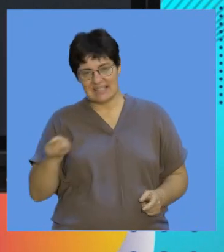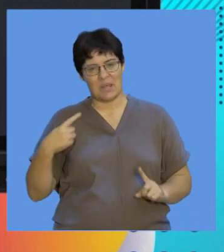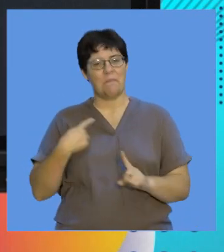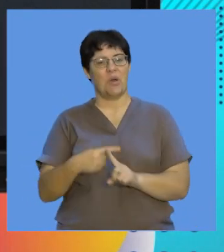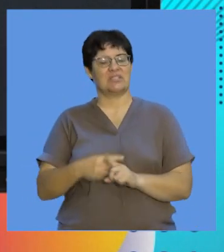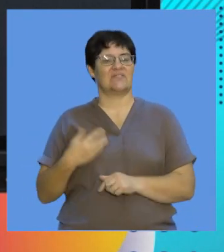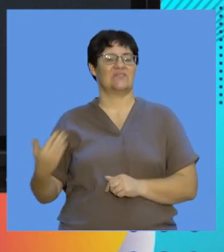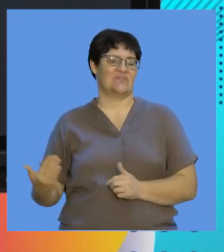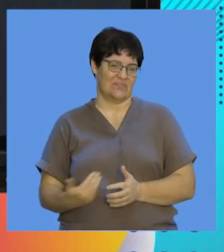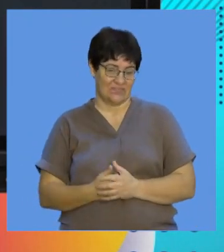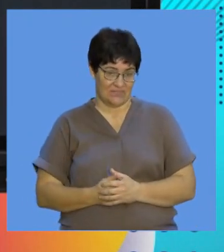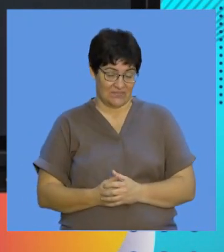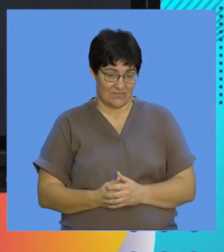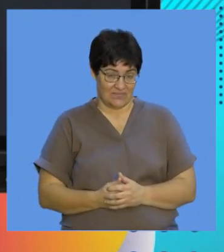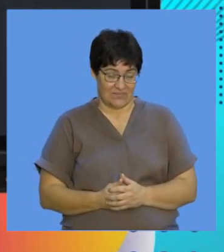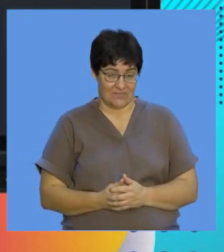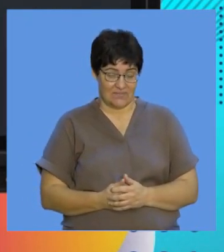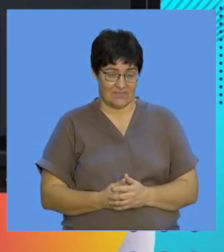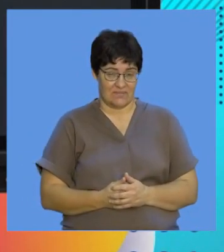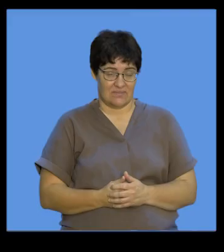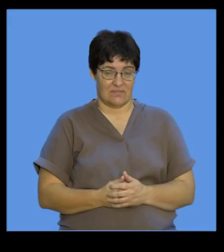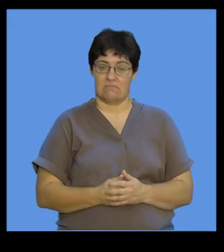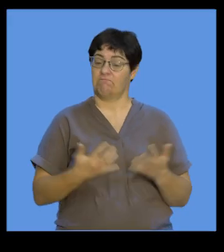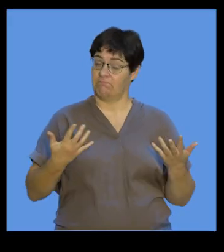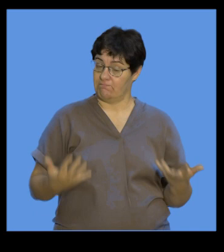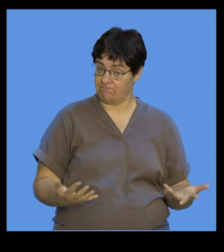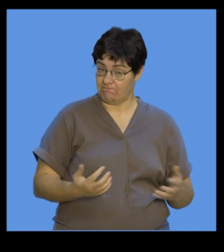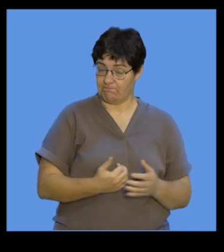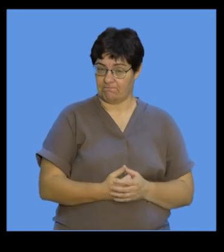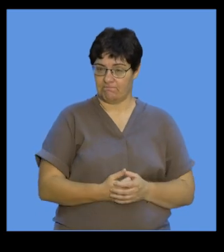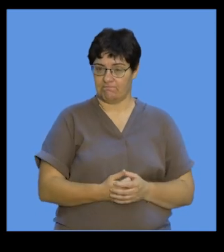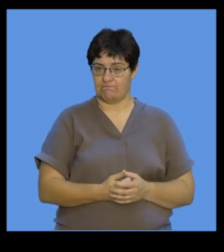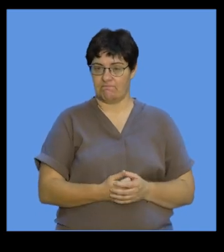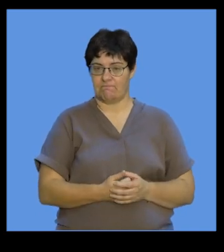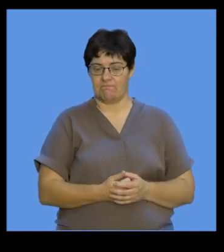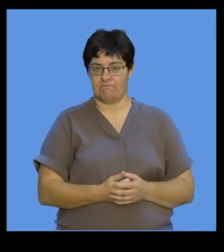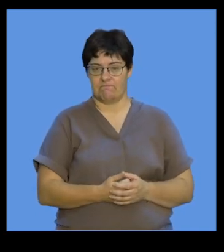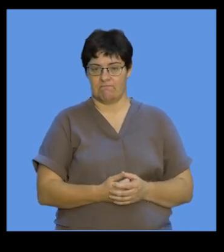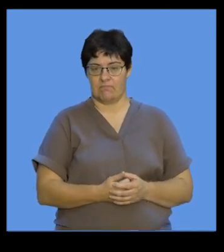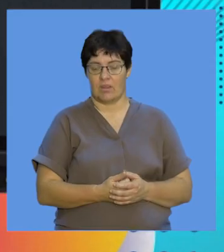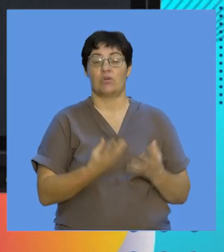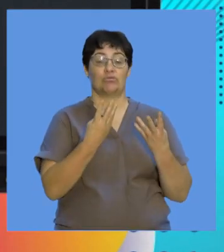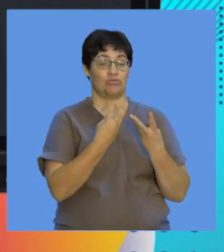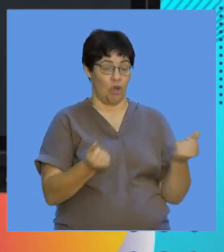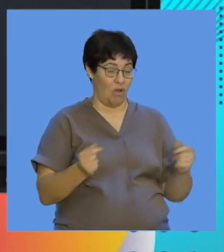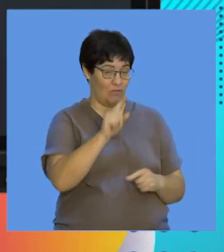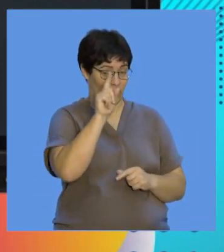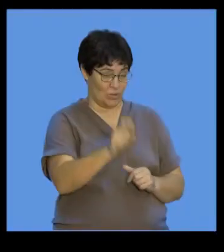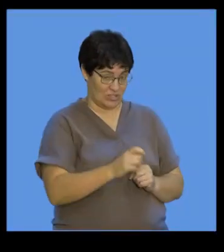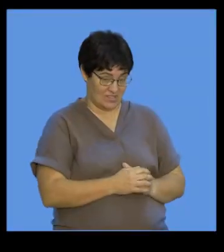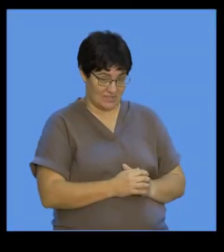direction, okay? So let's solve the question,